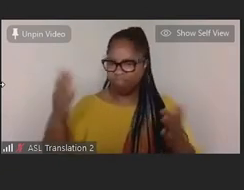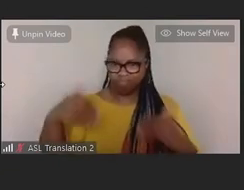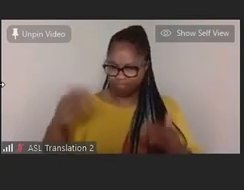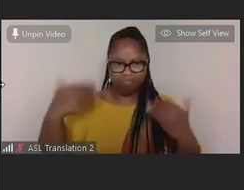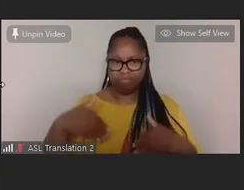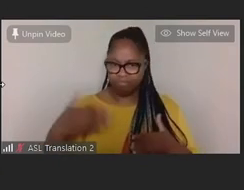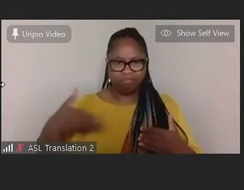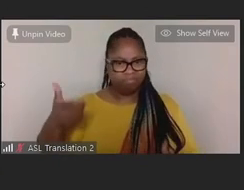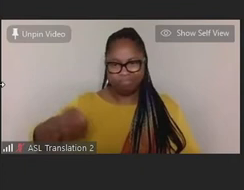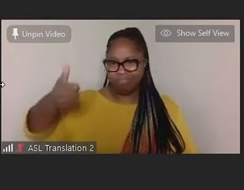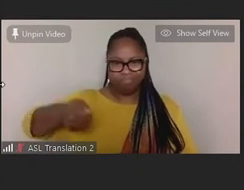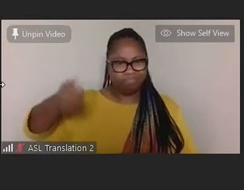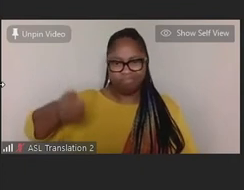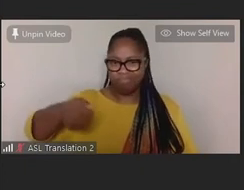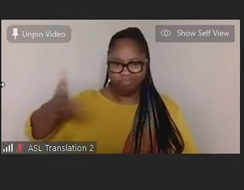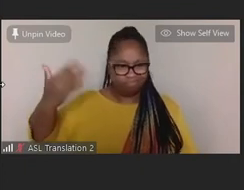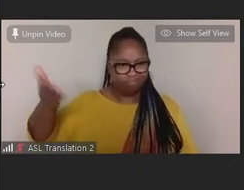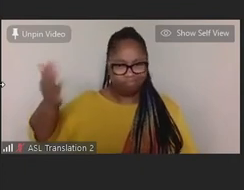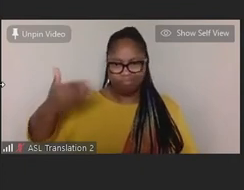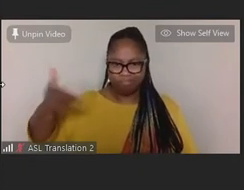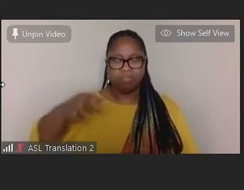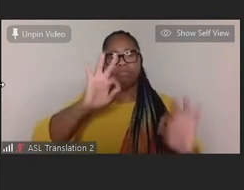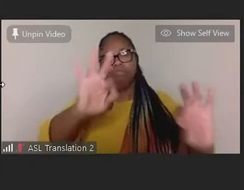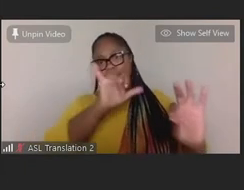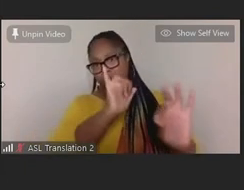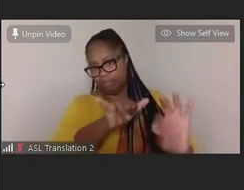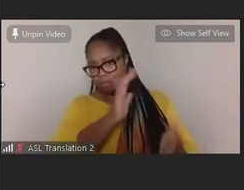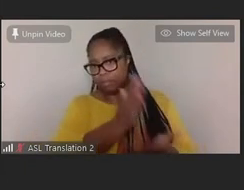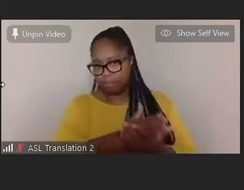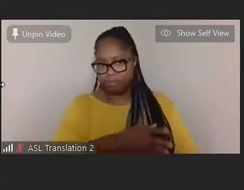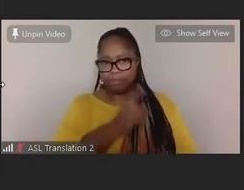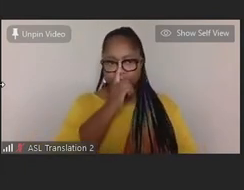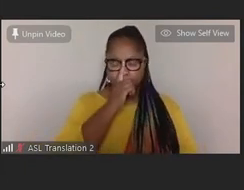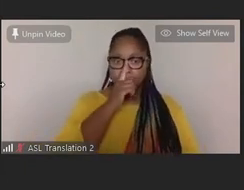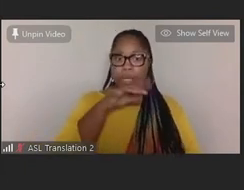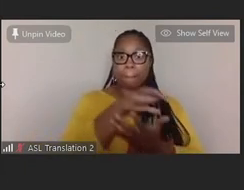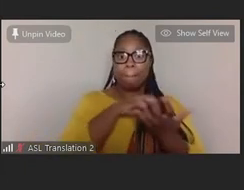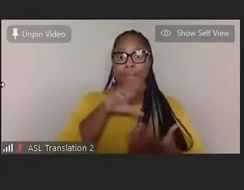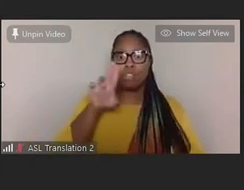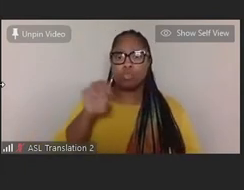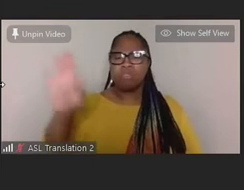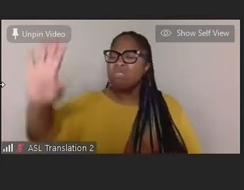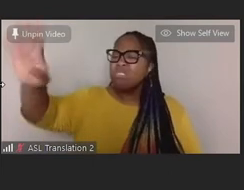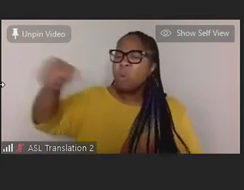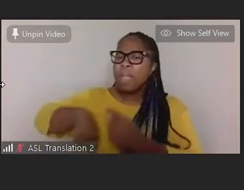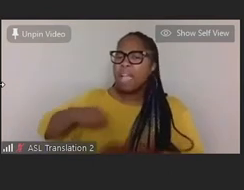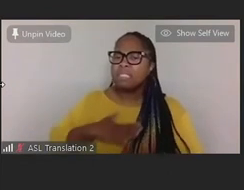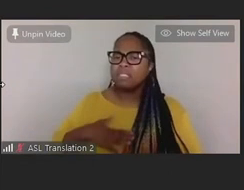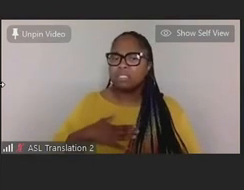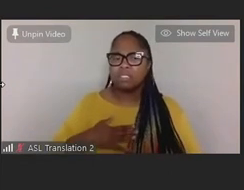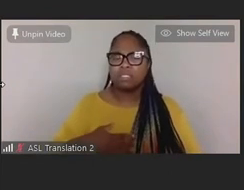Next slide. You can keep clicking to a couple slides, please. Right there, you can stop. Here you can see the mixed-use character. Up, go back one slide, please.